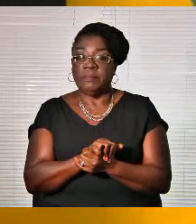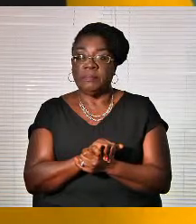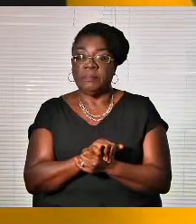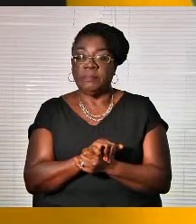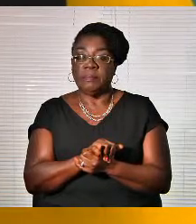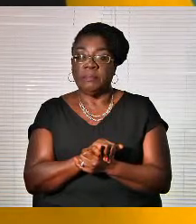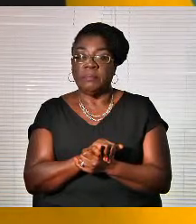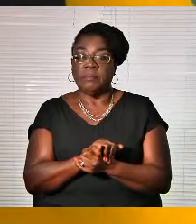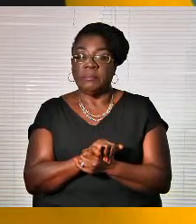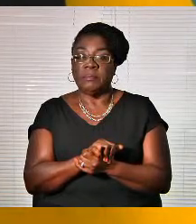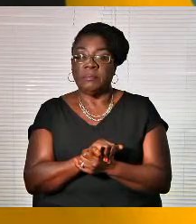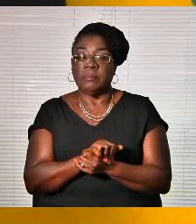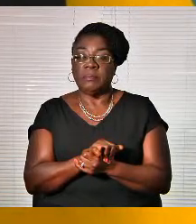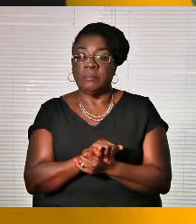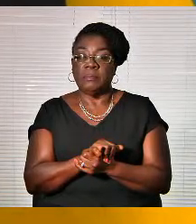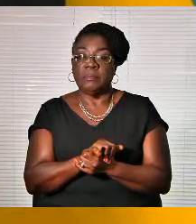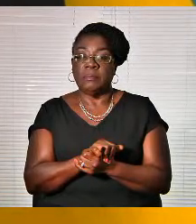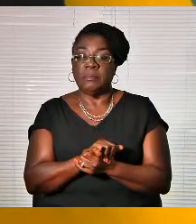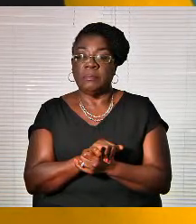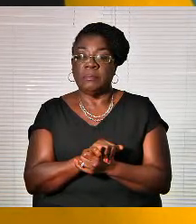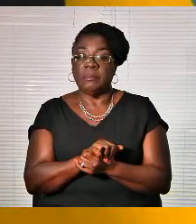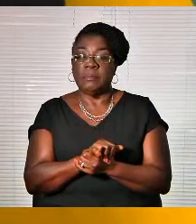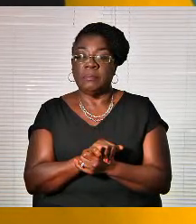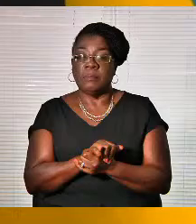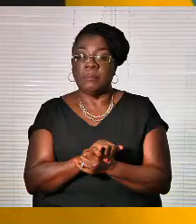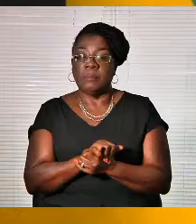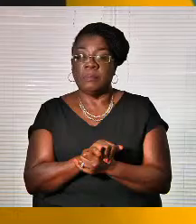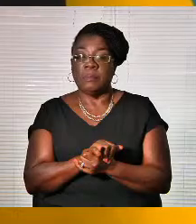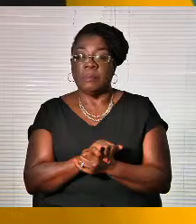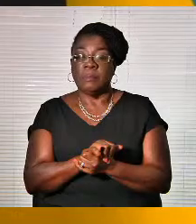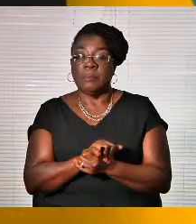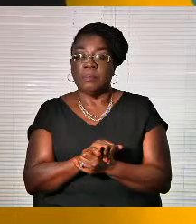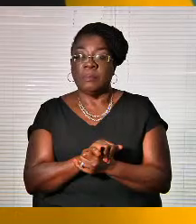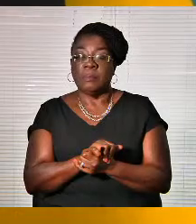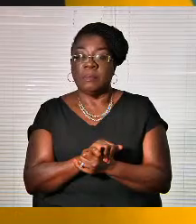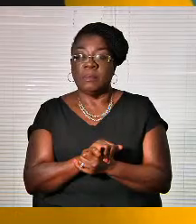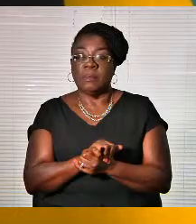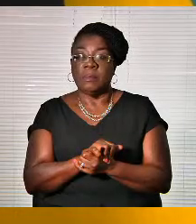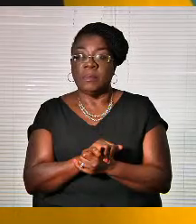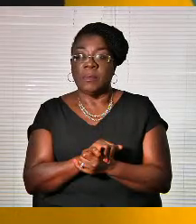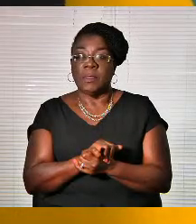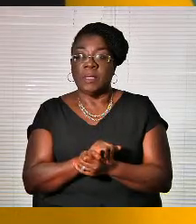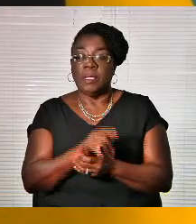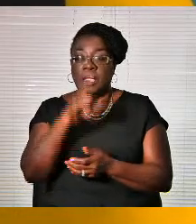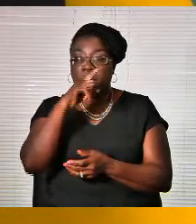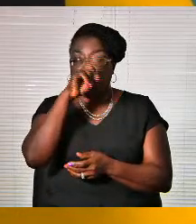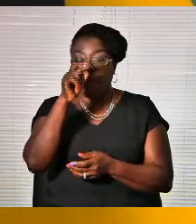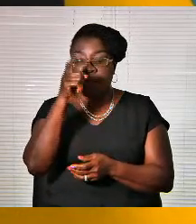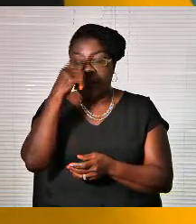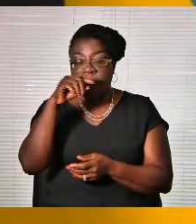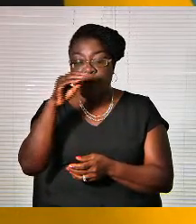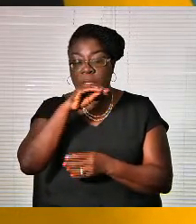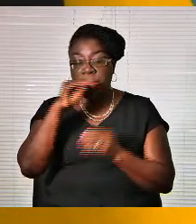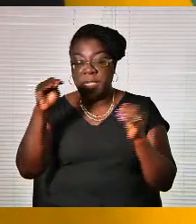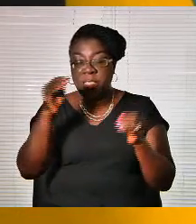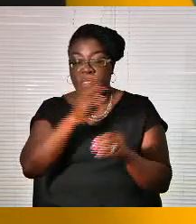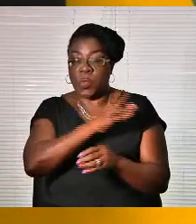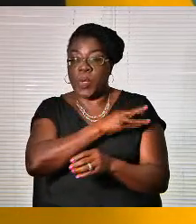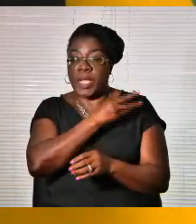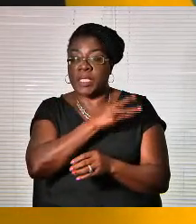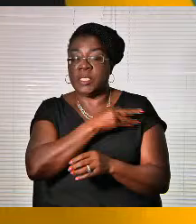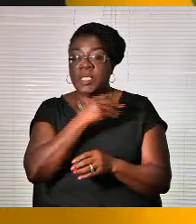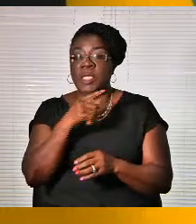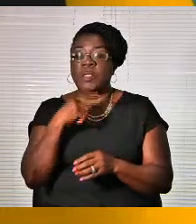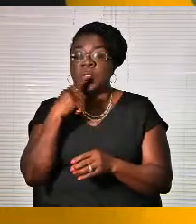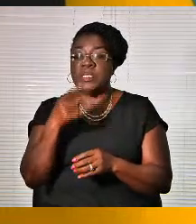in. Hi, the first question is for the minister, actually. Minister Wells, you would have mentioned